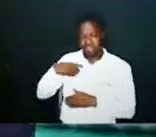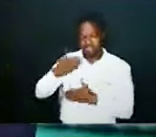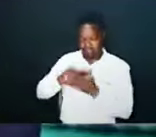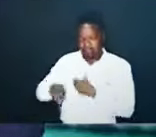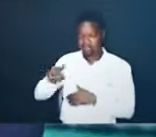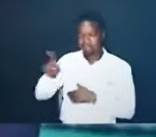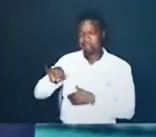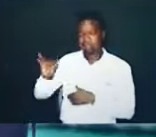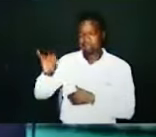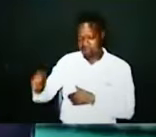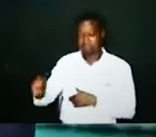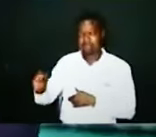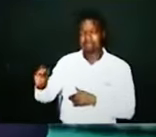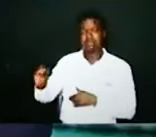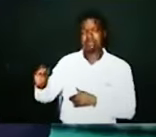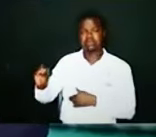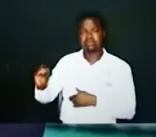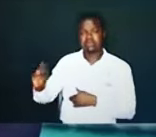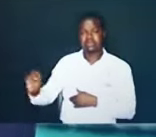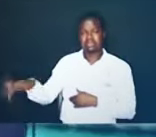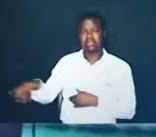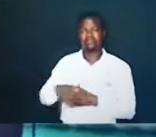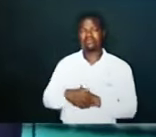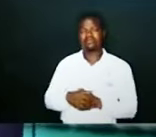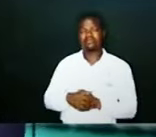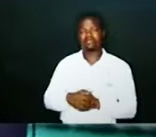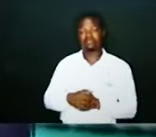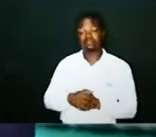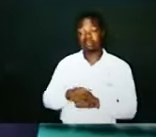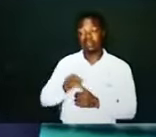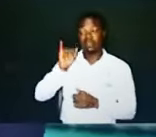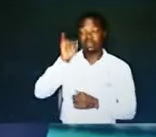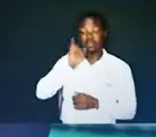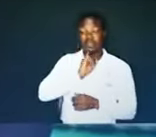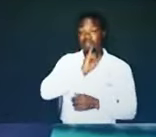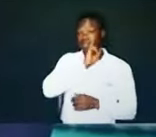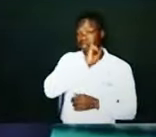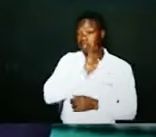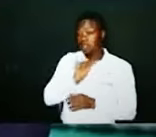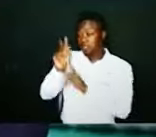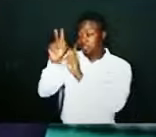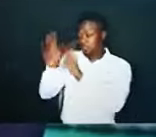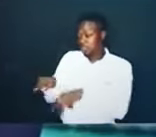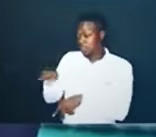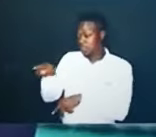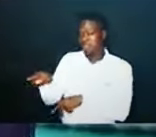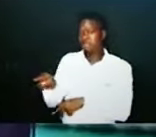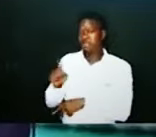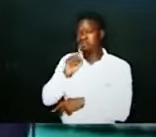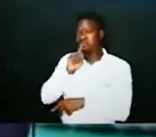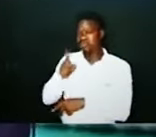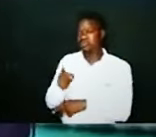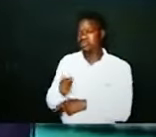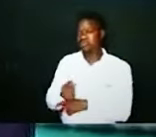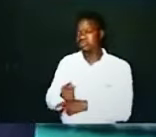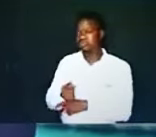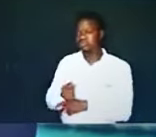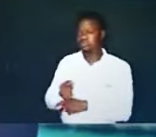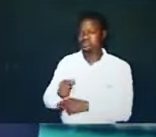Now the average Israelite believed in himself because of the greatness